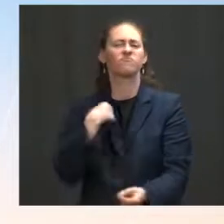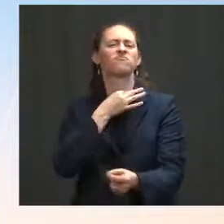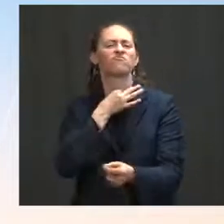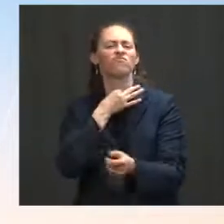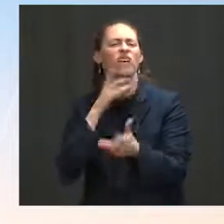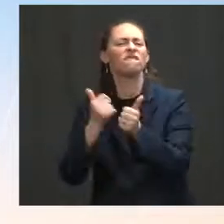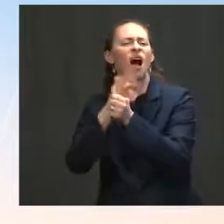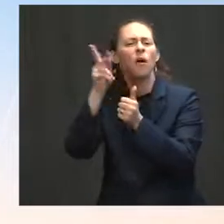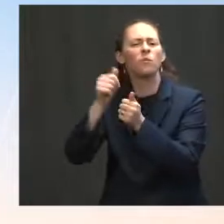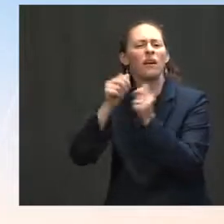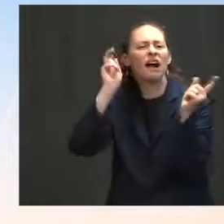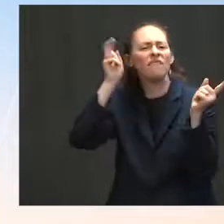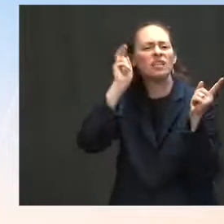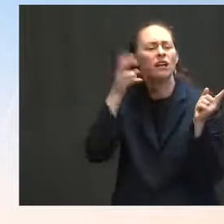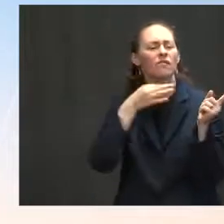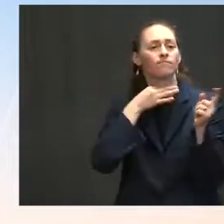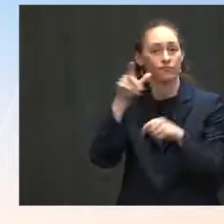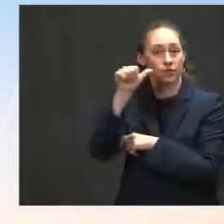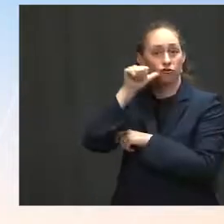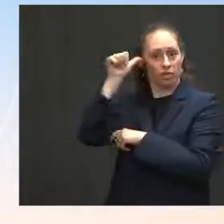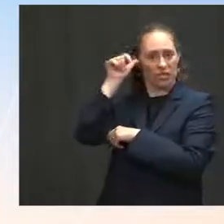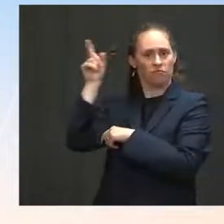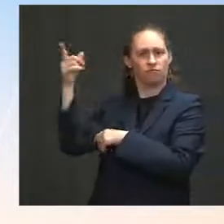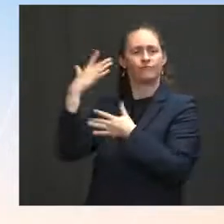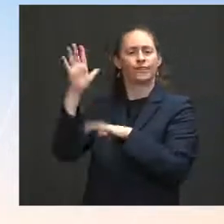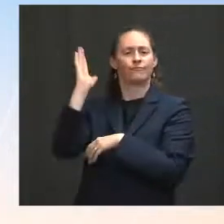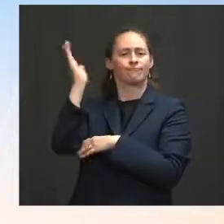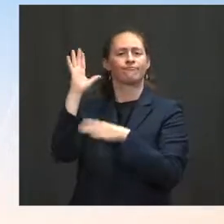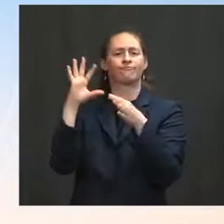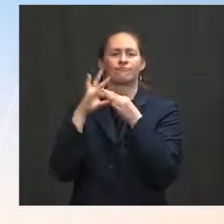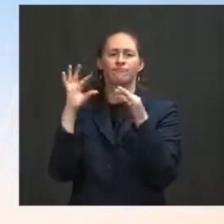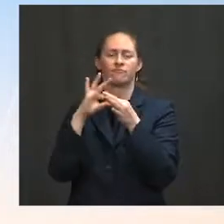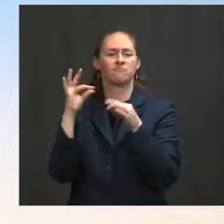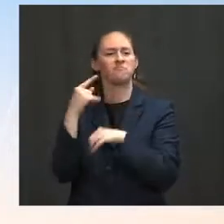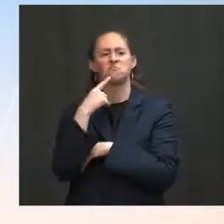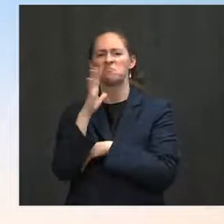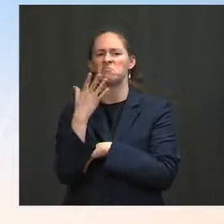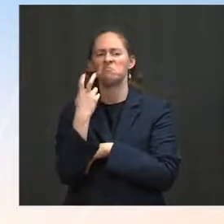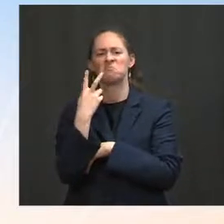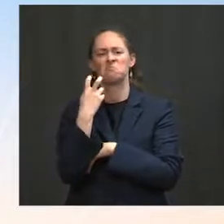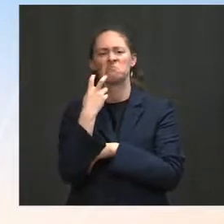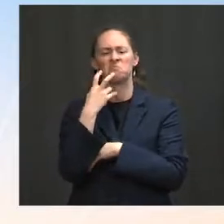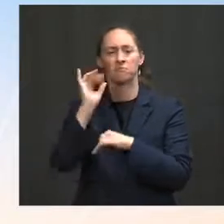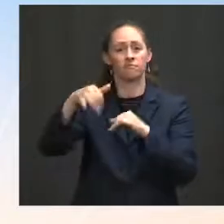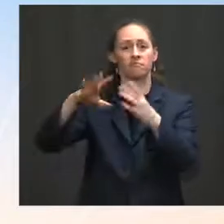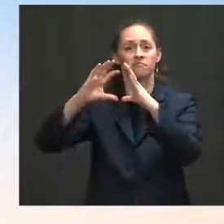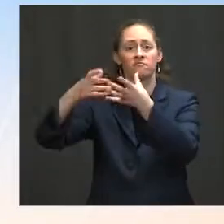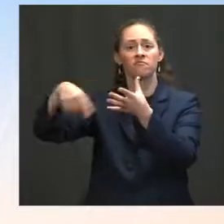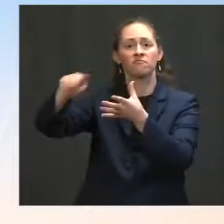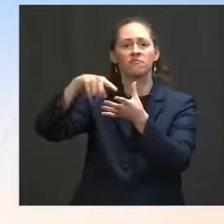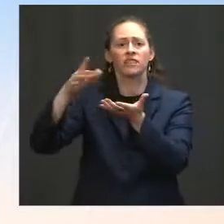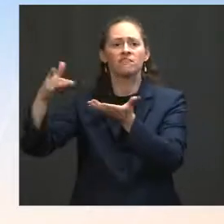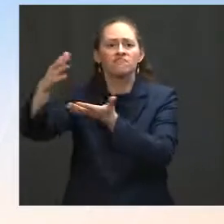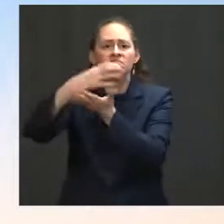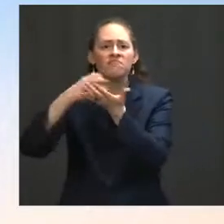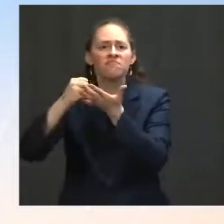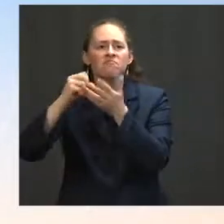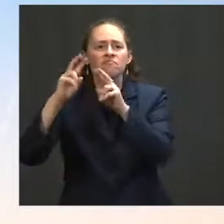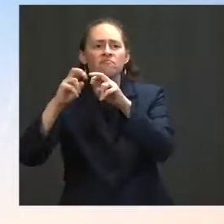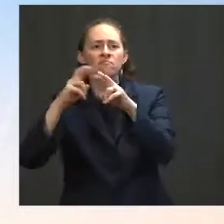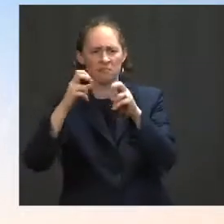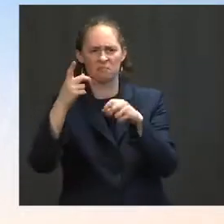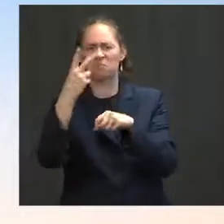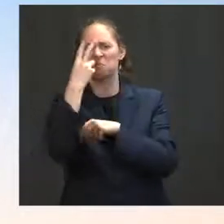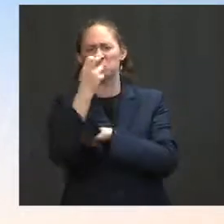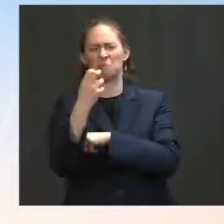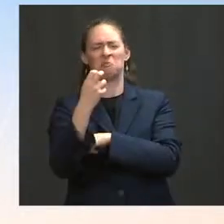president said that he actually denied that the intelligence community had assessed that the Afghan government would collapse. That conflicts with the reporting of the